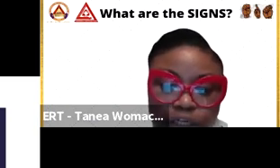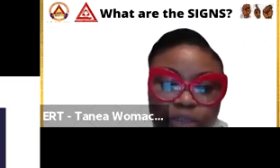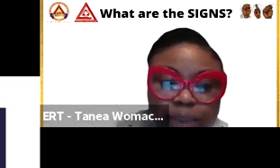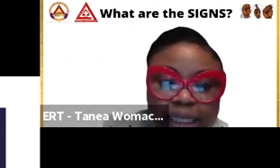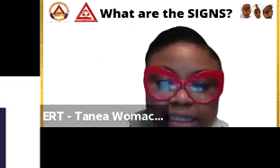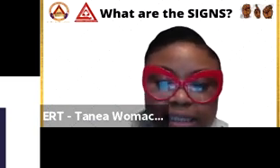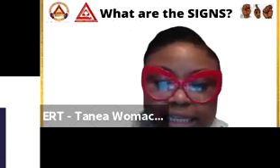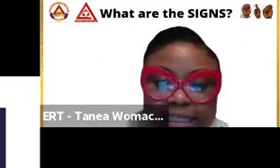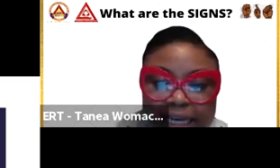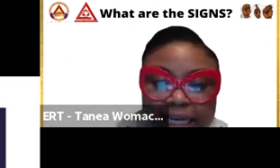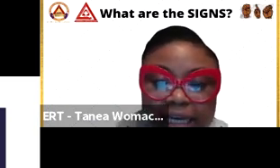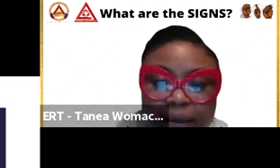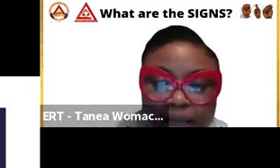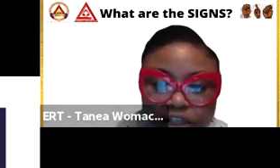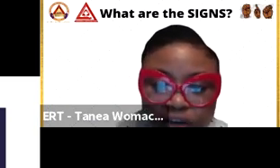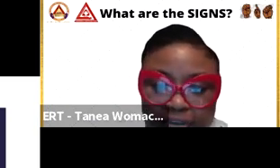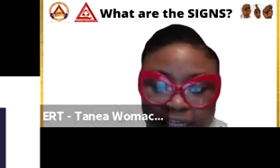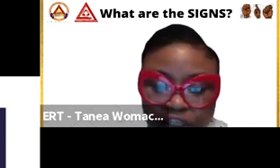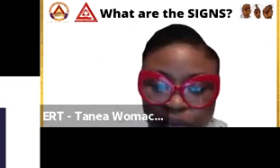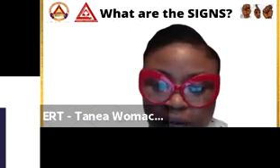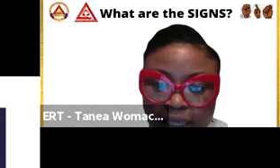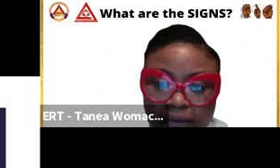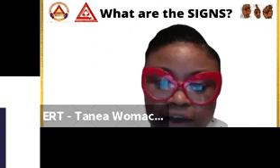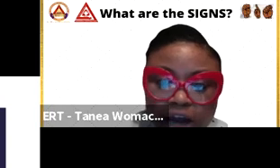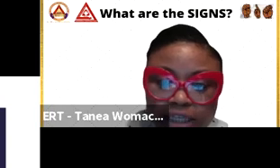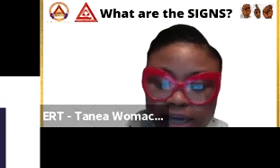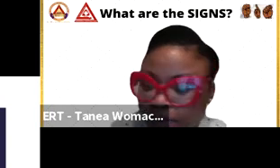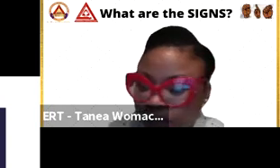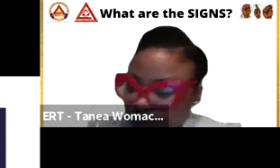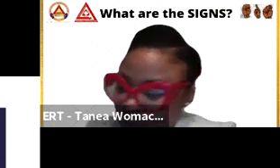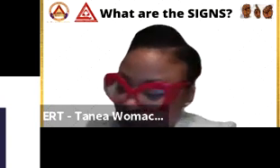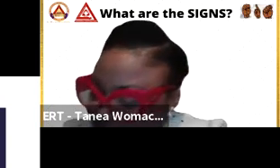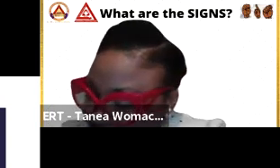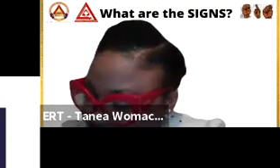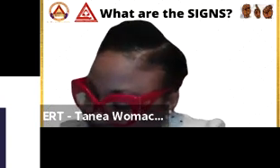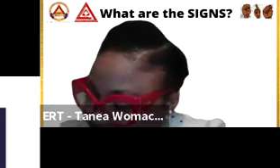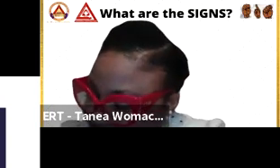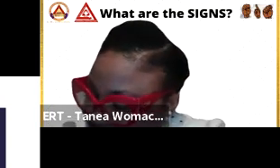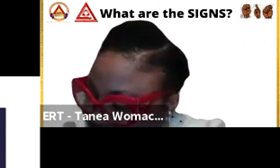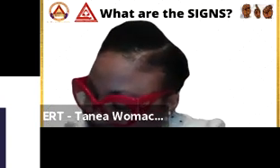as winners, please list the email address that you'd want the gift card to come to.